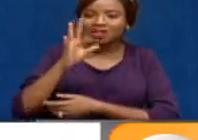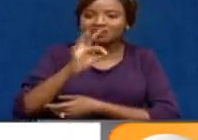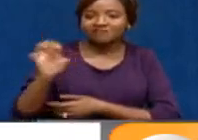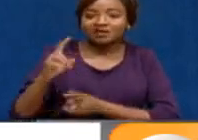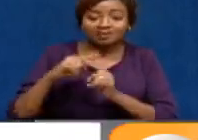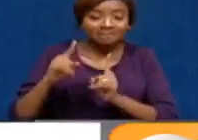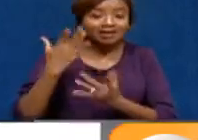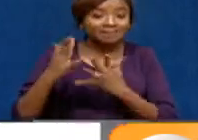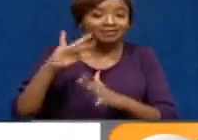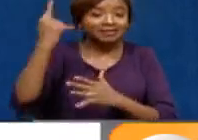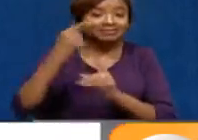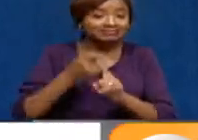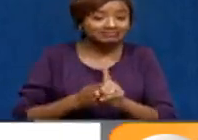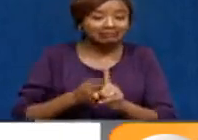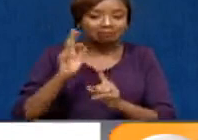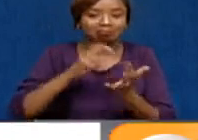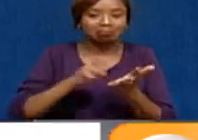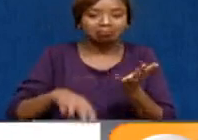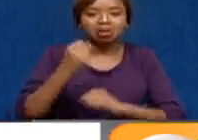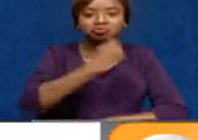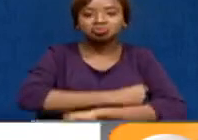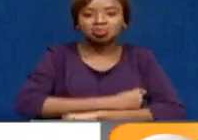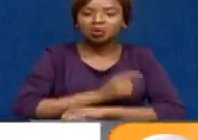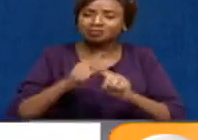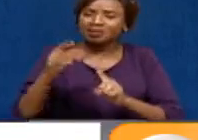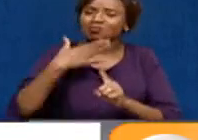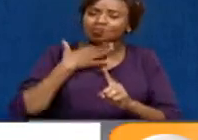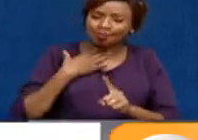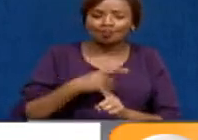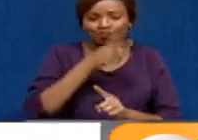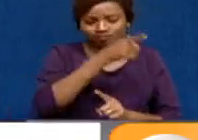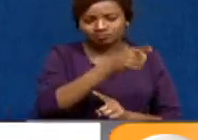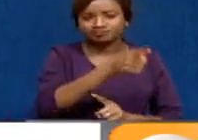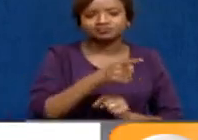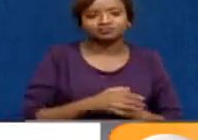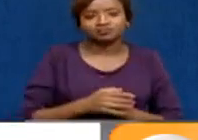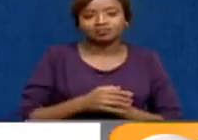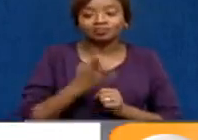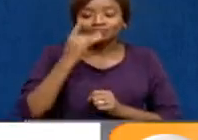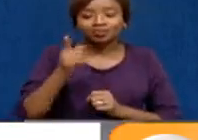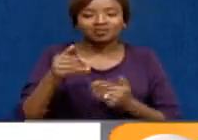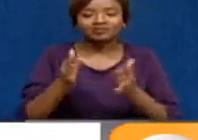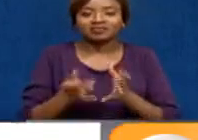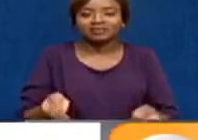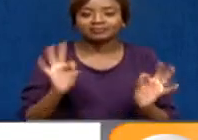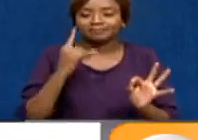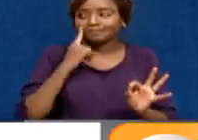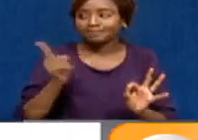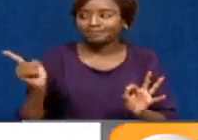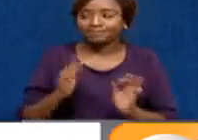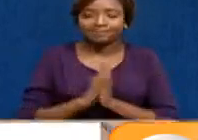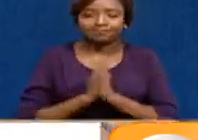out of school next term, despite his willingness to excel in the prestigious school. Safi Godana Mamo tells us